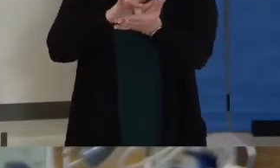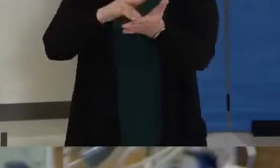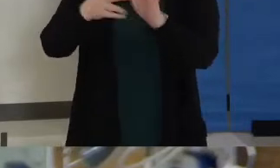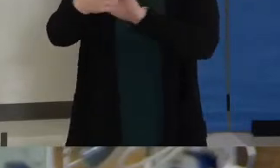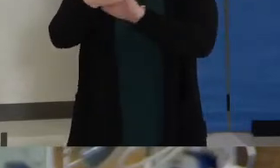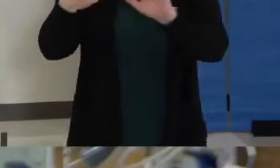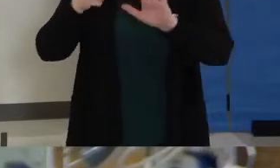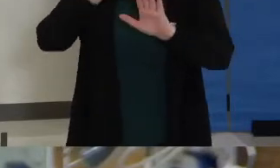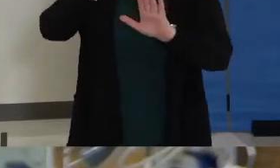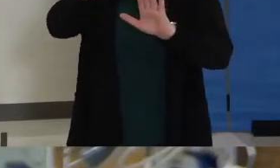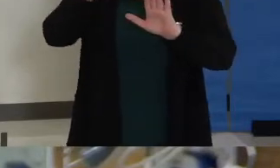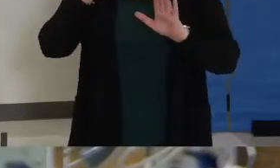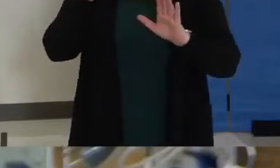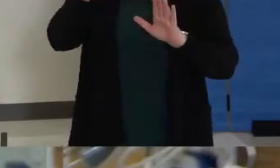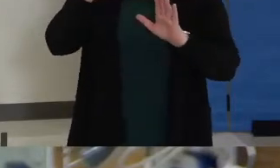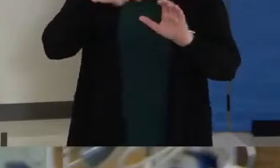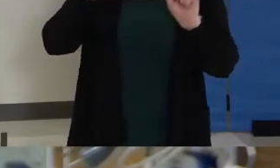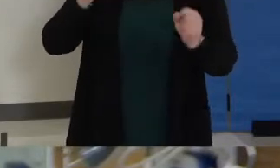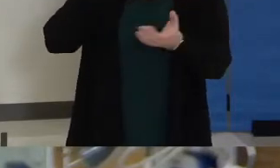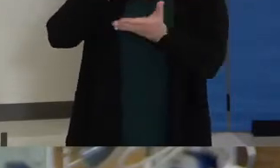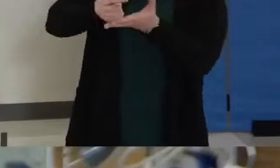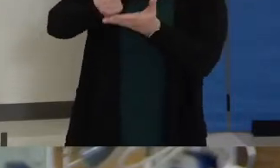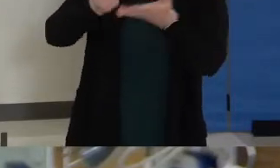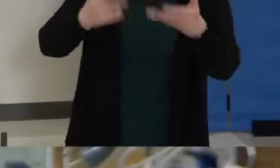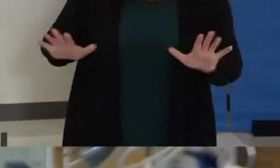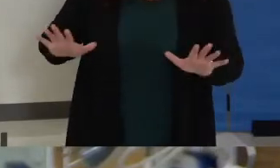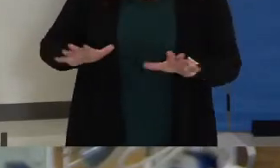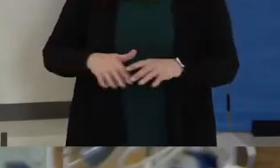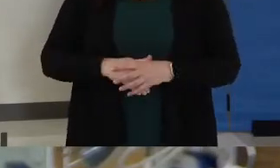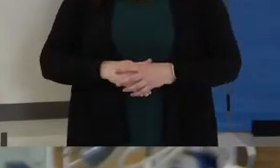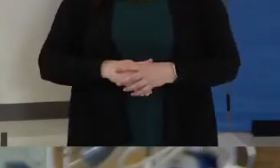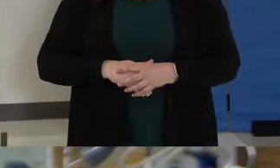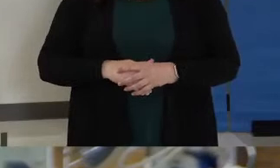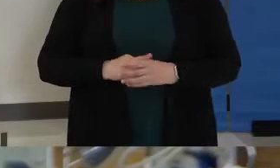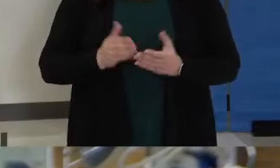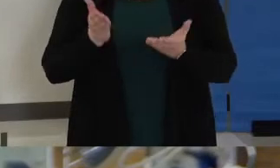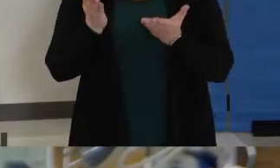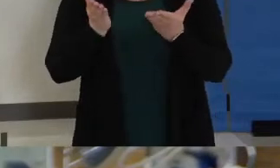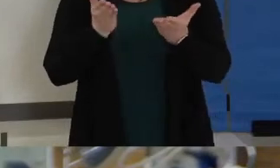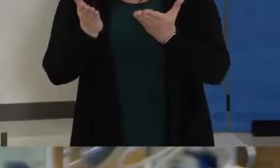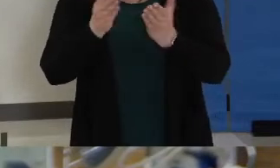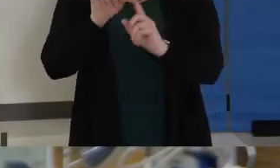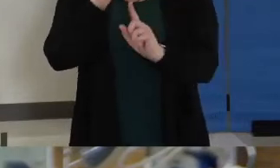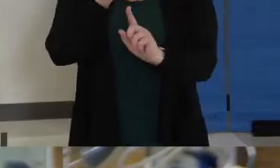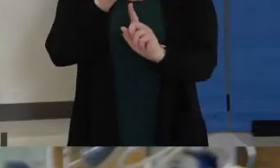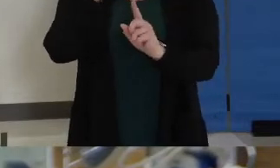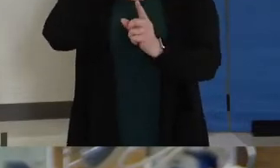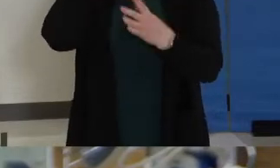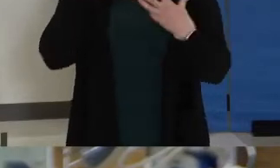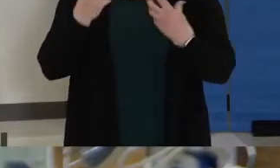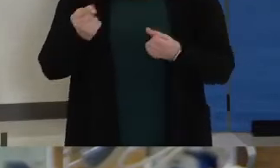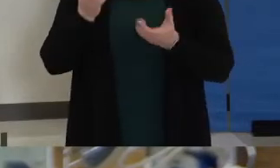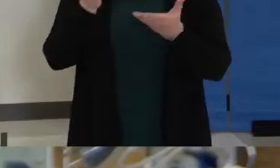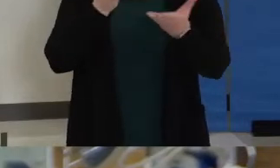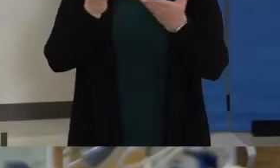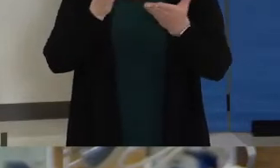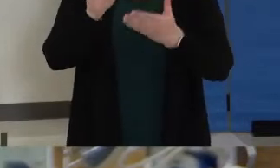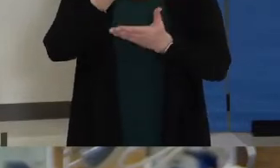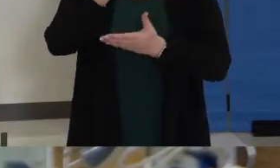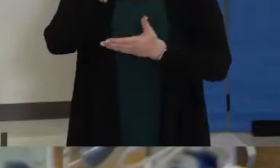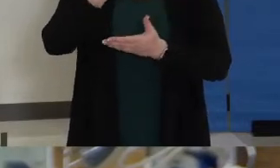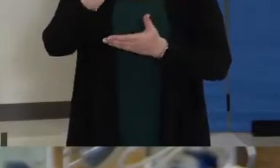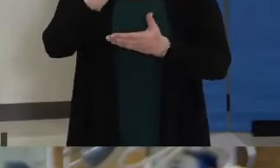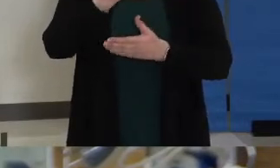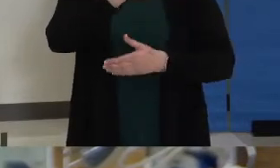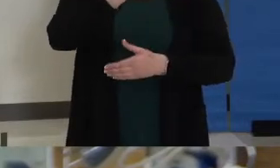a treatable medical condition? So the services that the Mental Health Services Act and